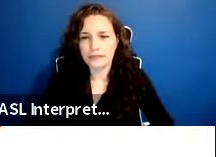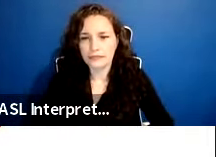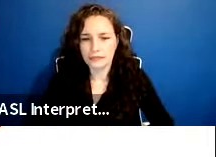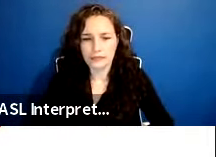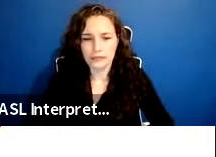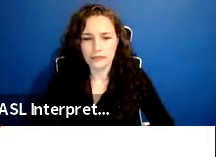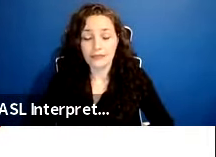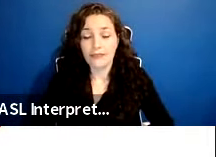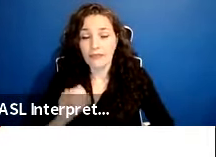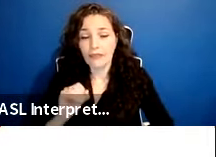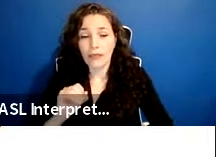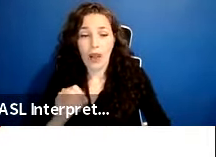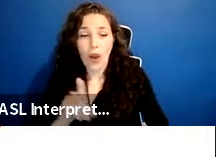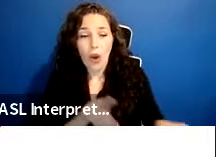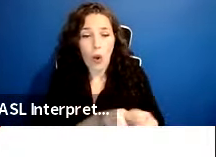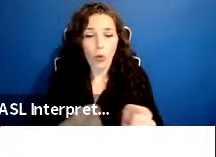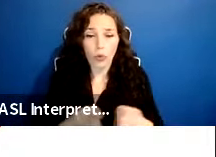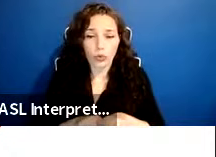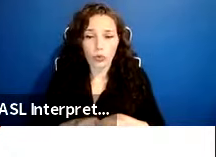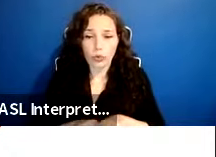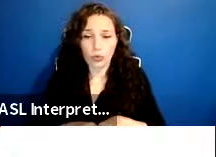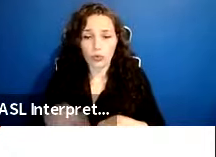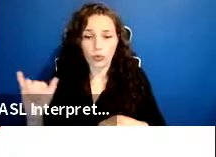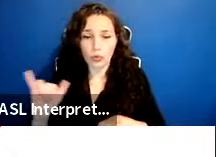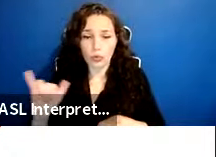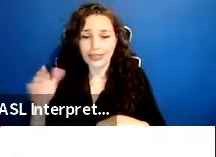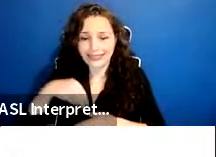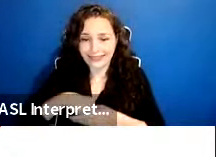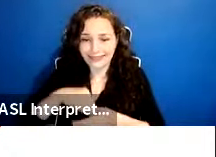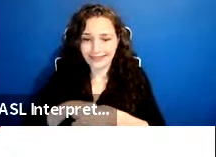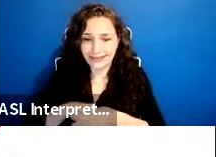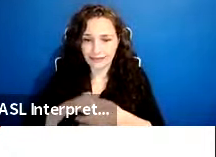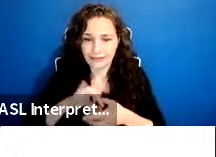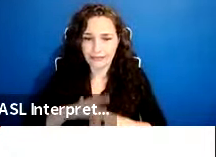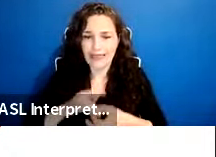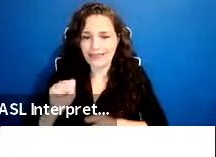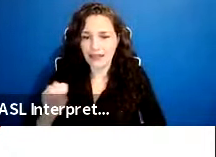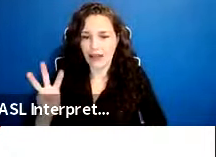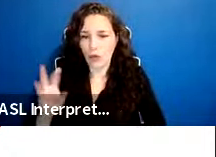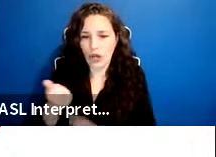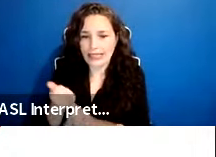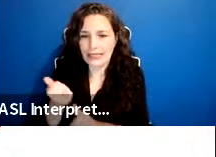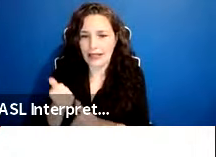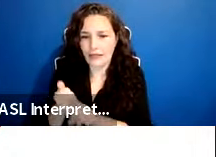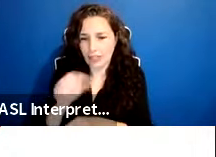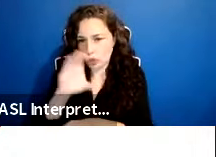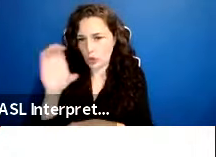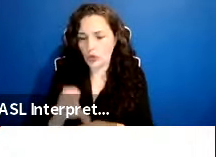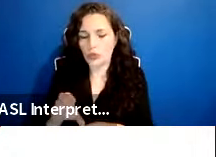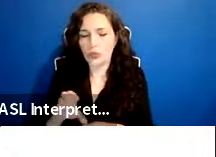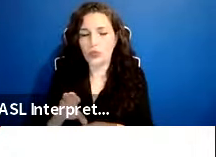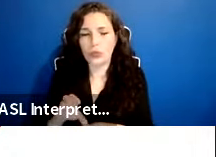So if you can also do this within the Zoom software itself. So